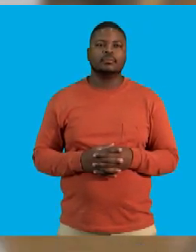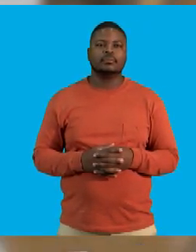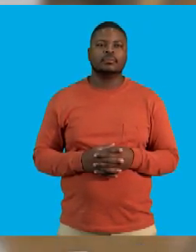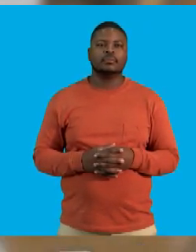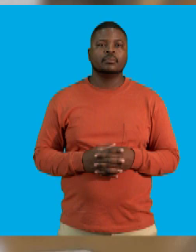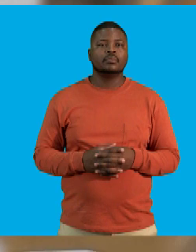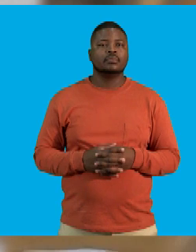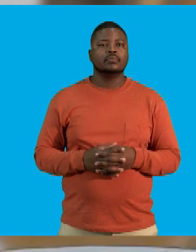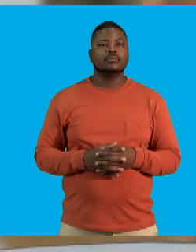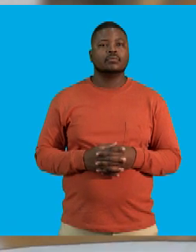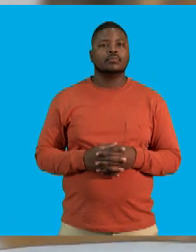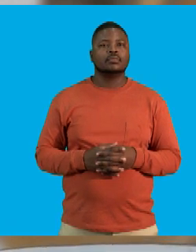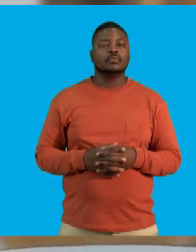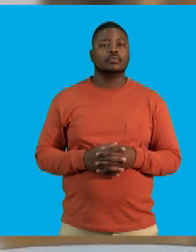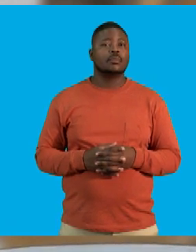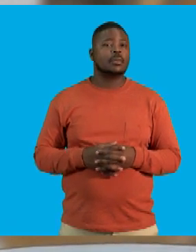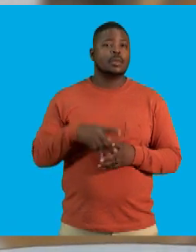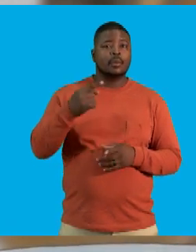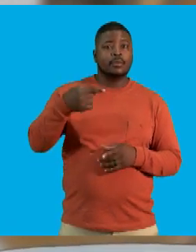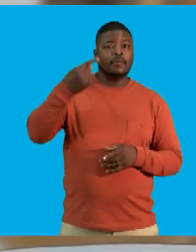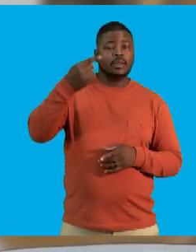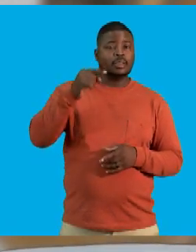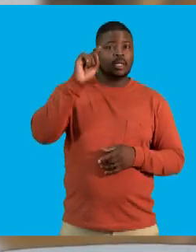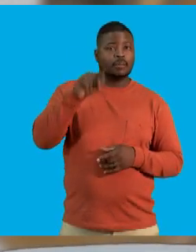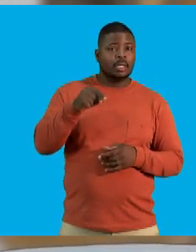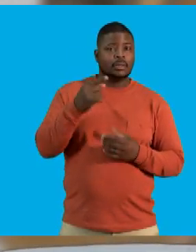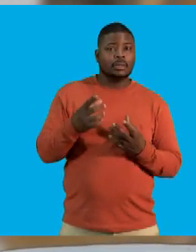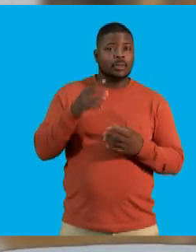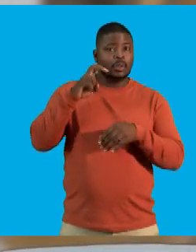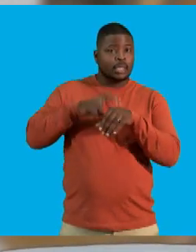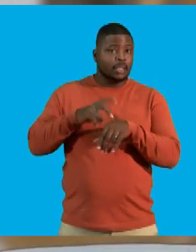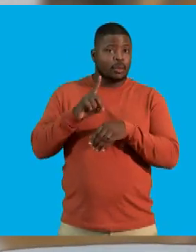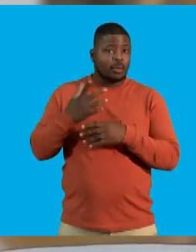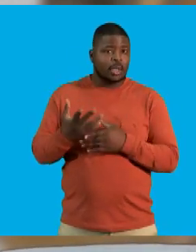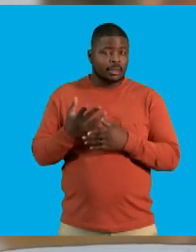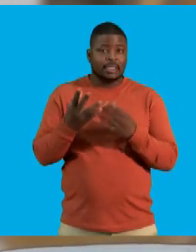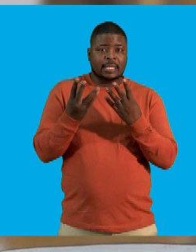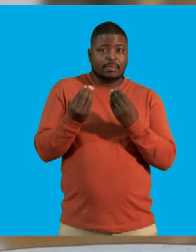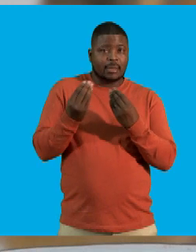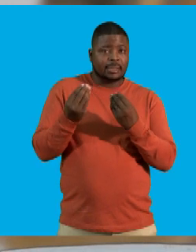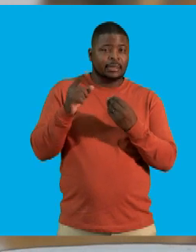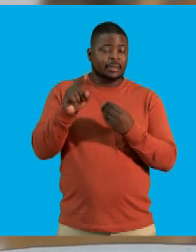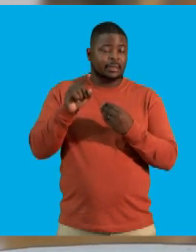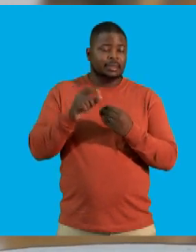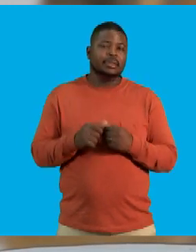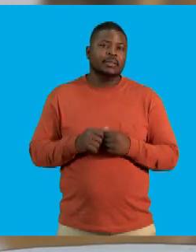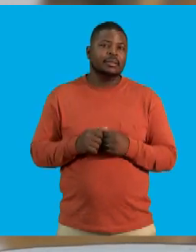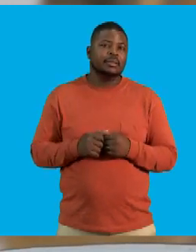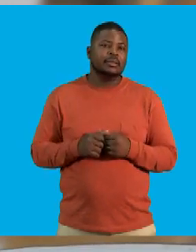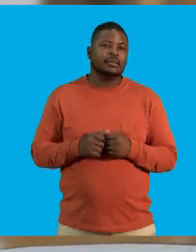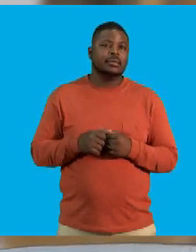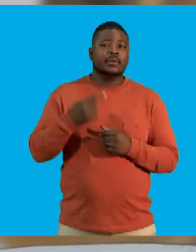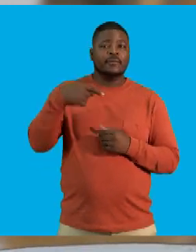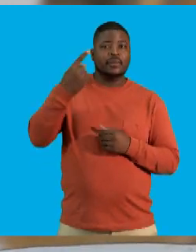So, first thing we need headings. Now, looking at these are all numbers. So